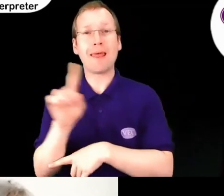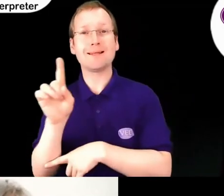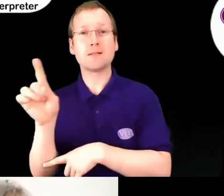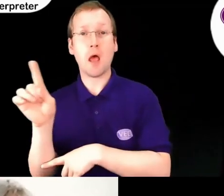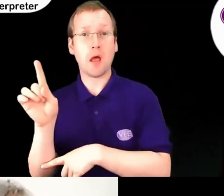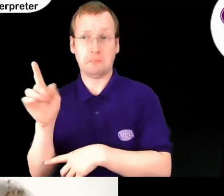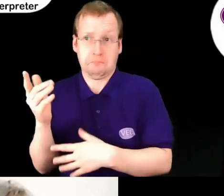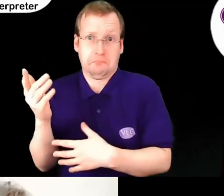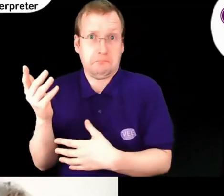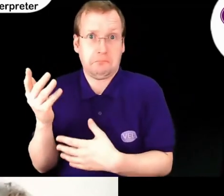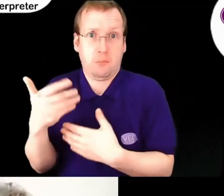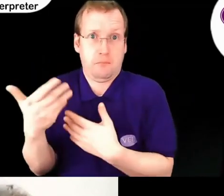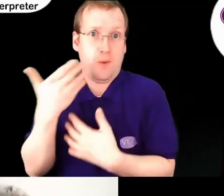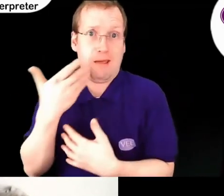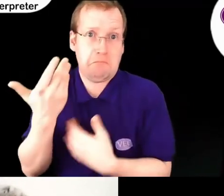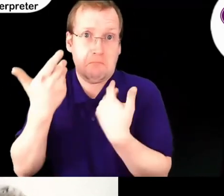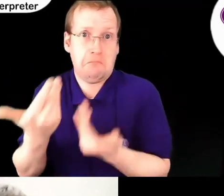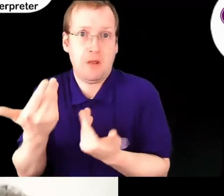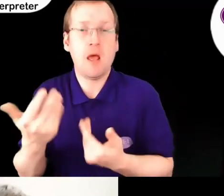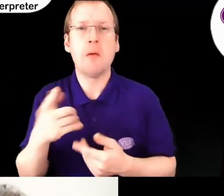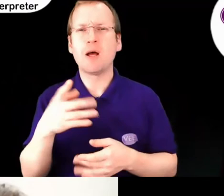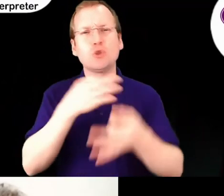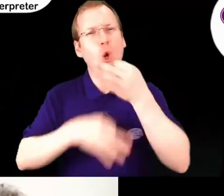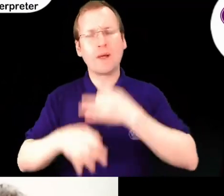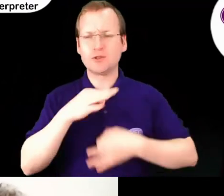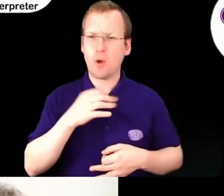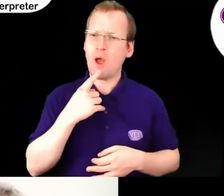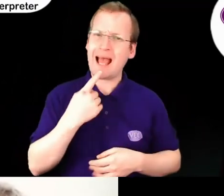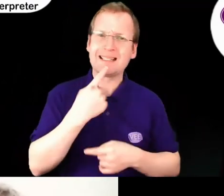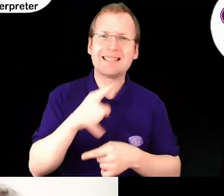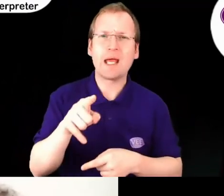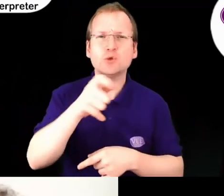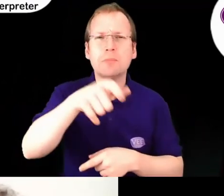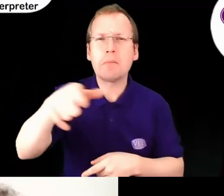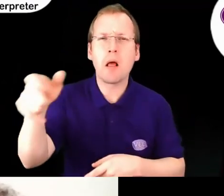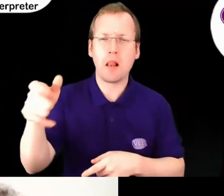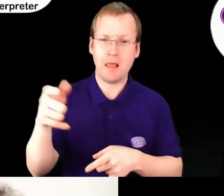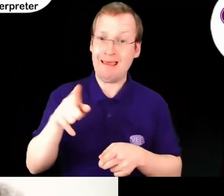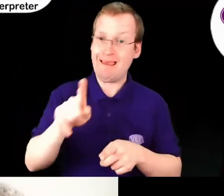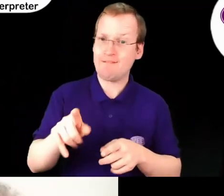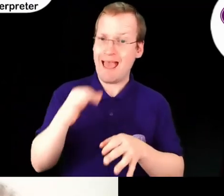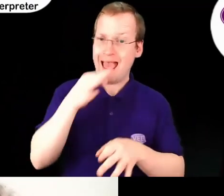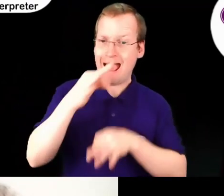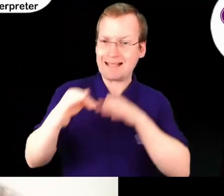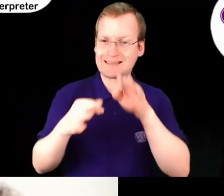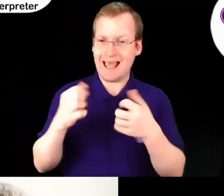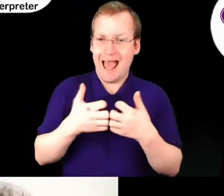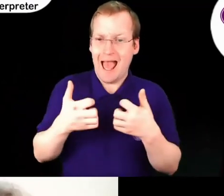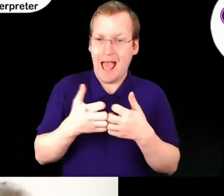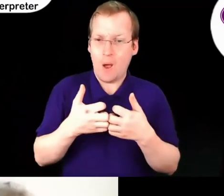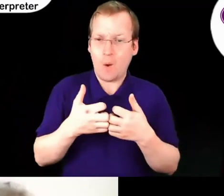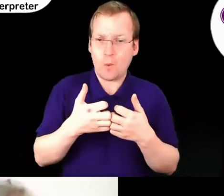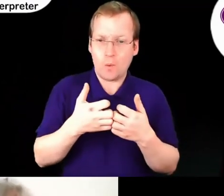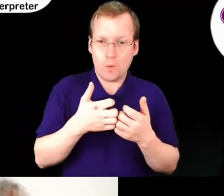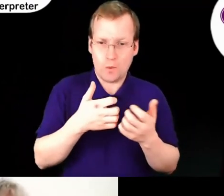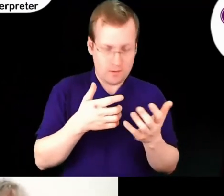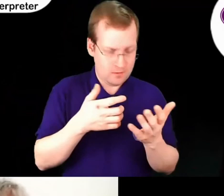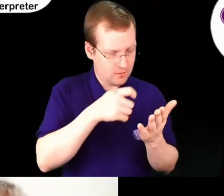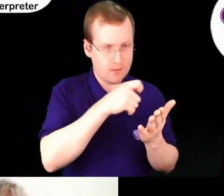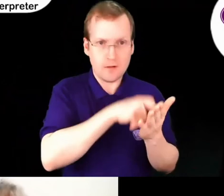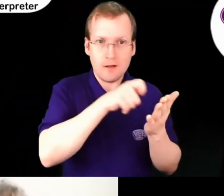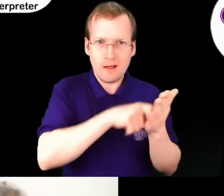But although this is not a question, what I always say to people, you know, if they asked me, how do you write a hymn, or can I send you